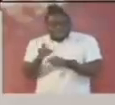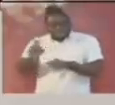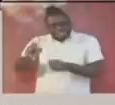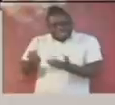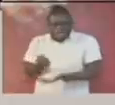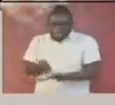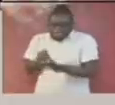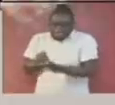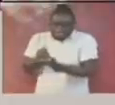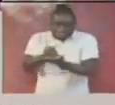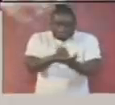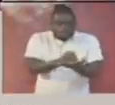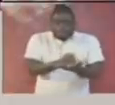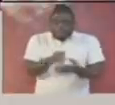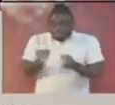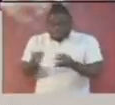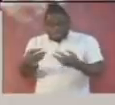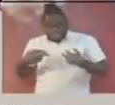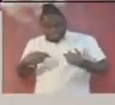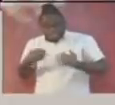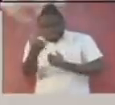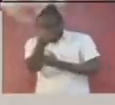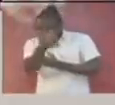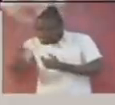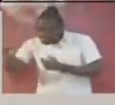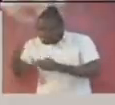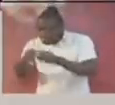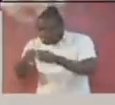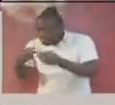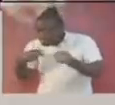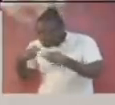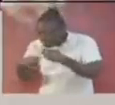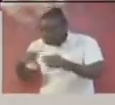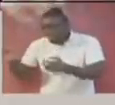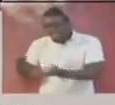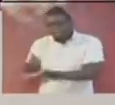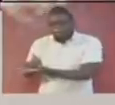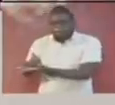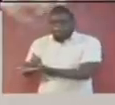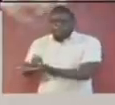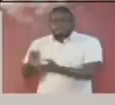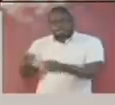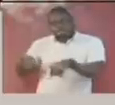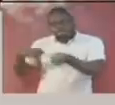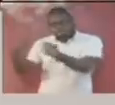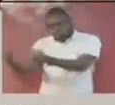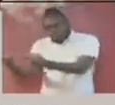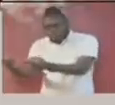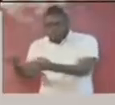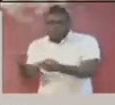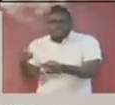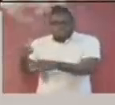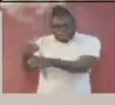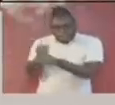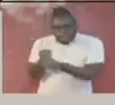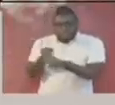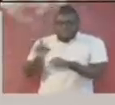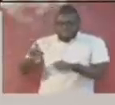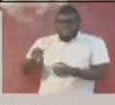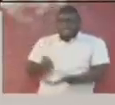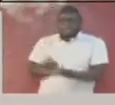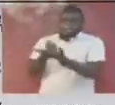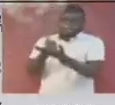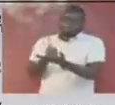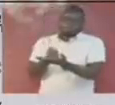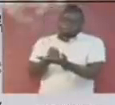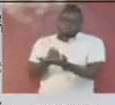out to one of the services that I've spoken about. That's what I'm sharing today, and I hope you find it helpful. Thank you for your